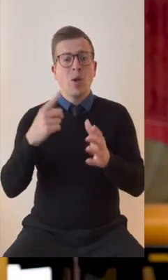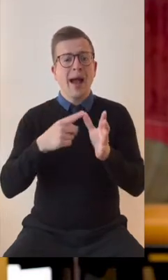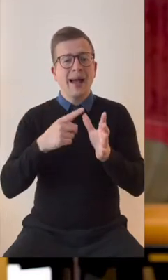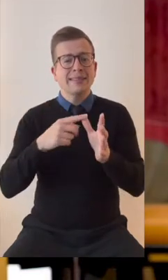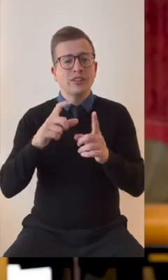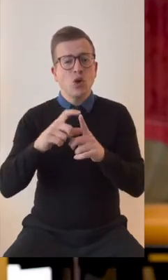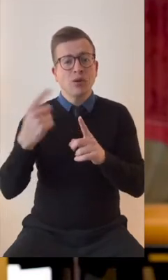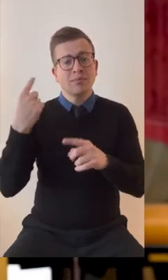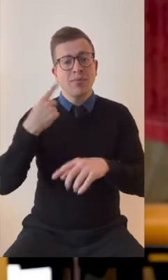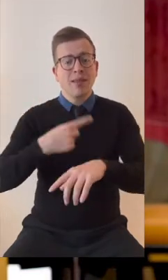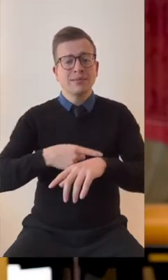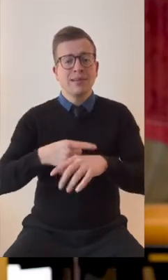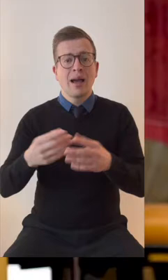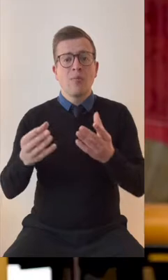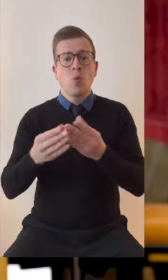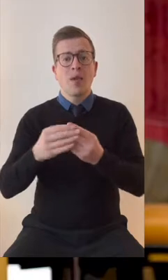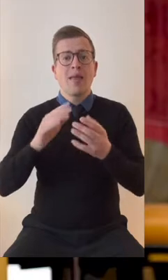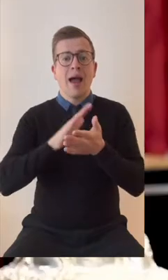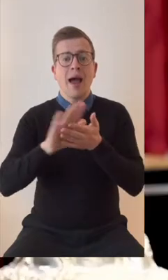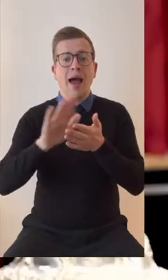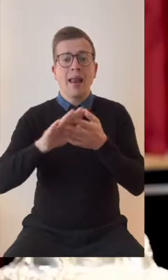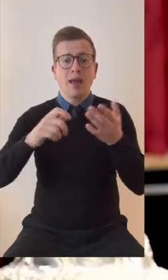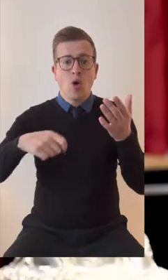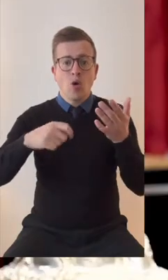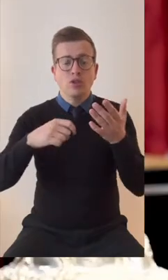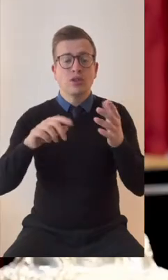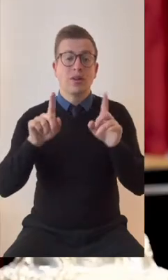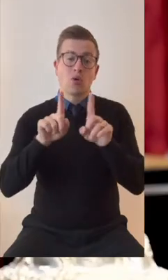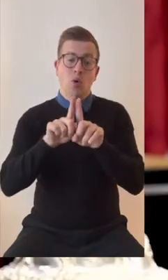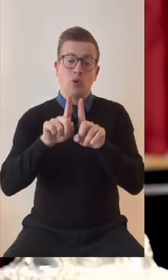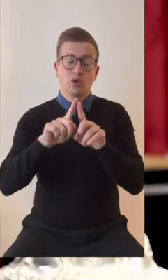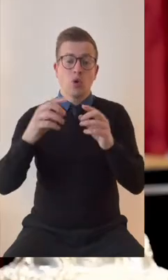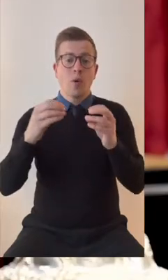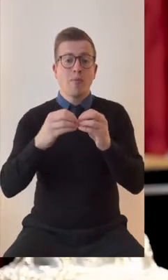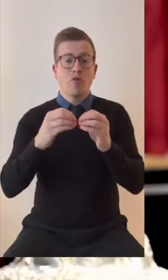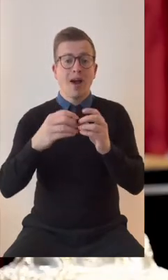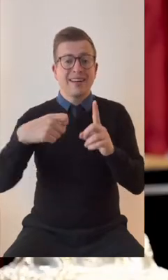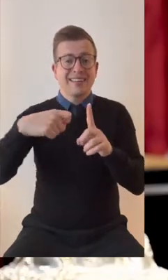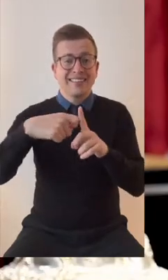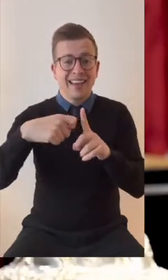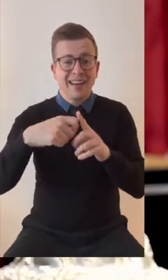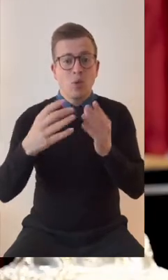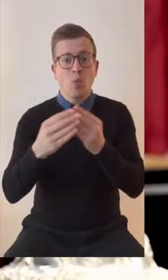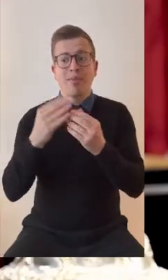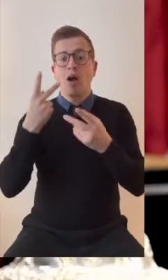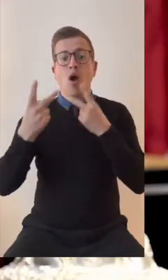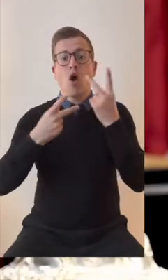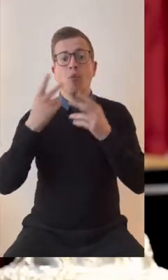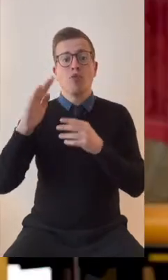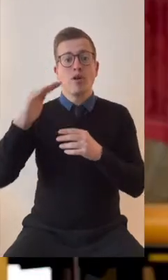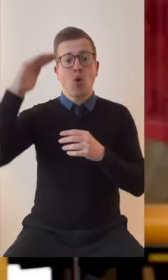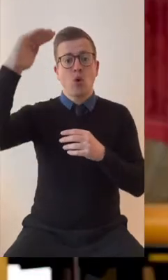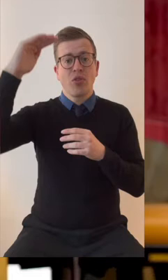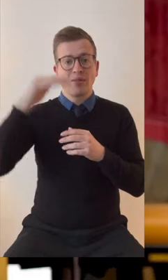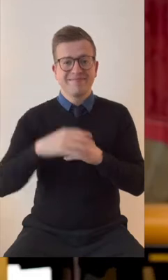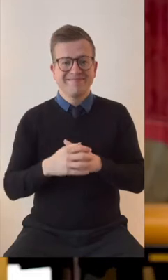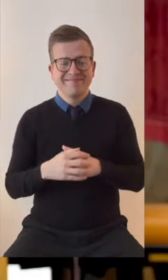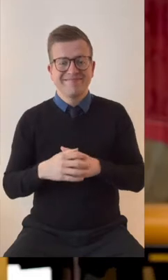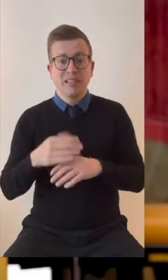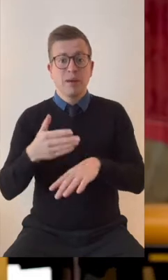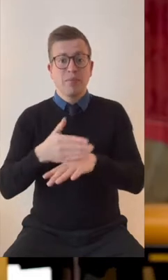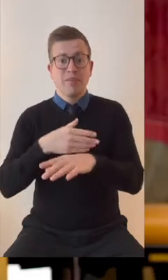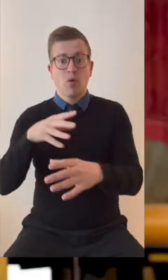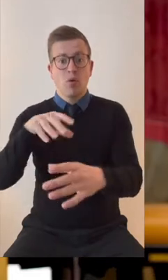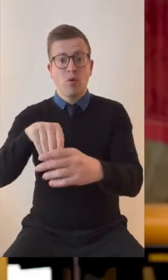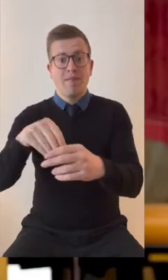Duncan, who at the time played with the Halle Orchestra, and also Brian Kingsley, who was at the Opera North. Before